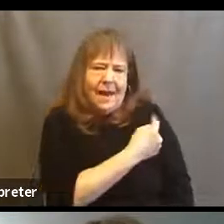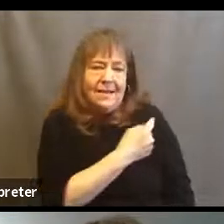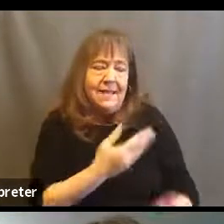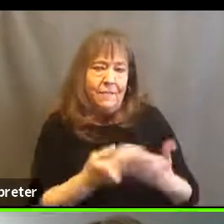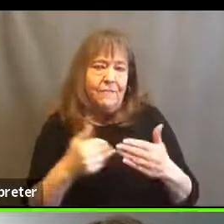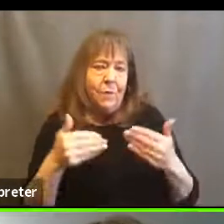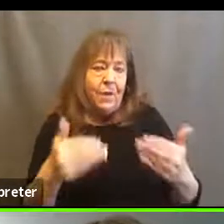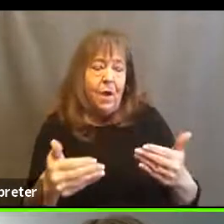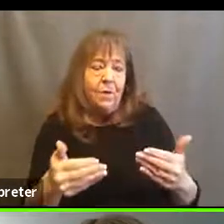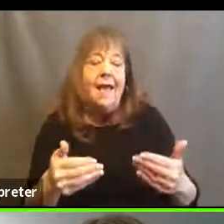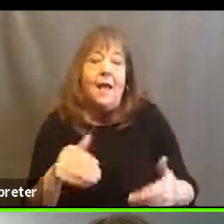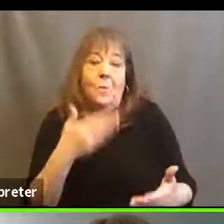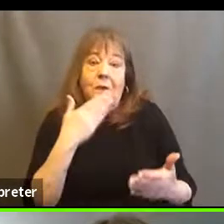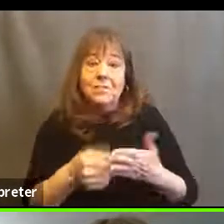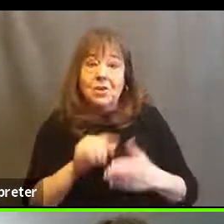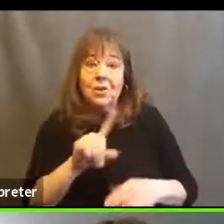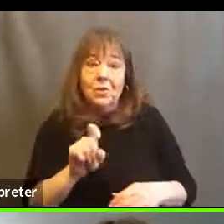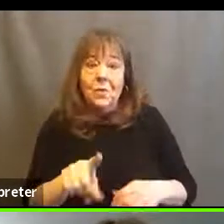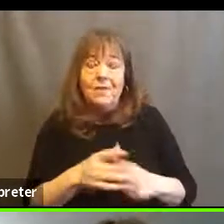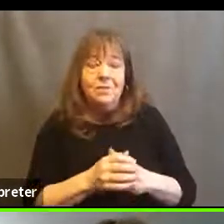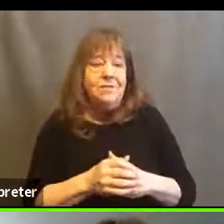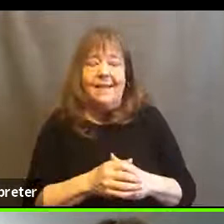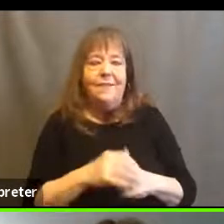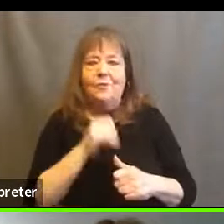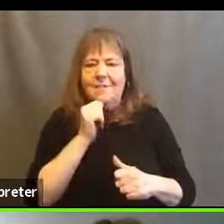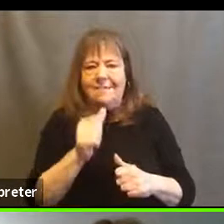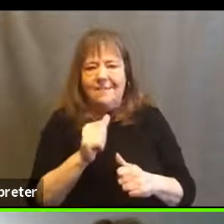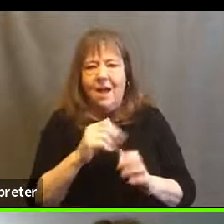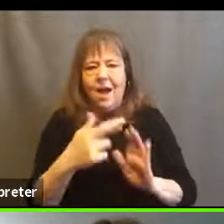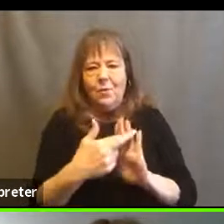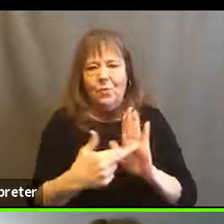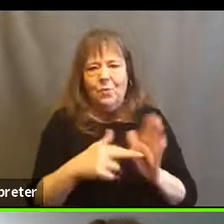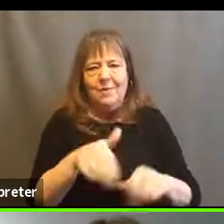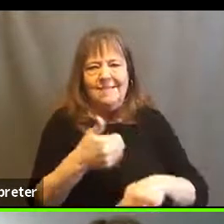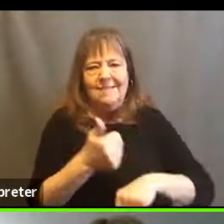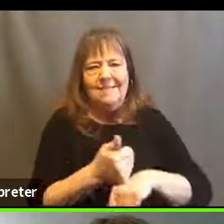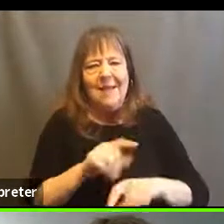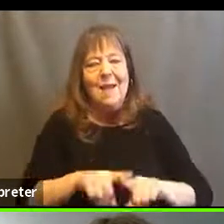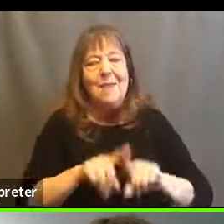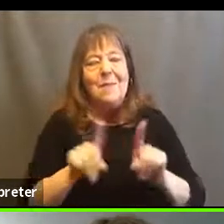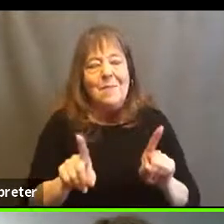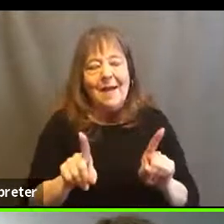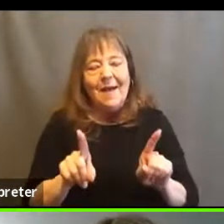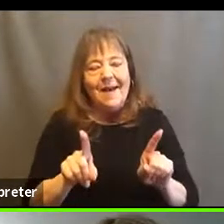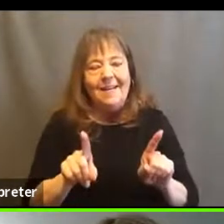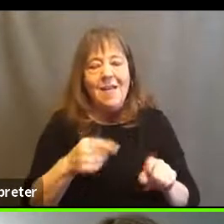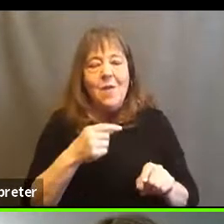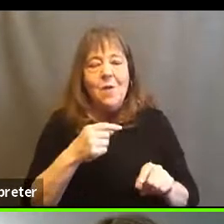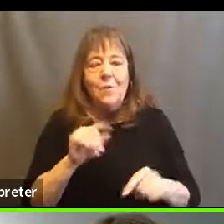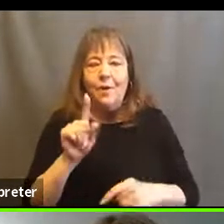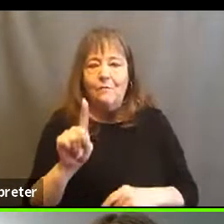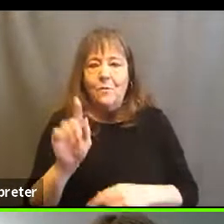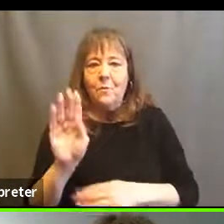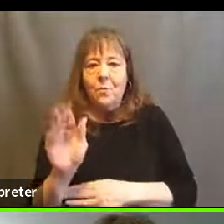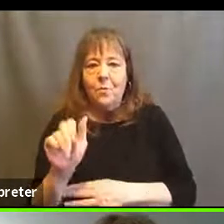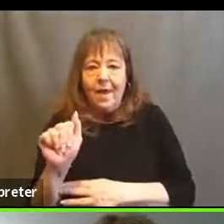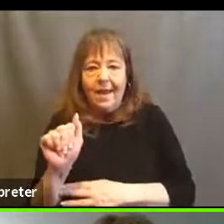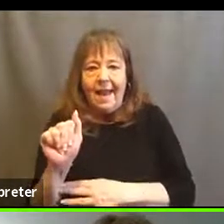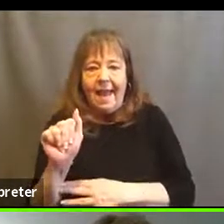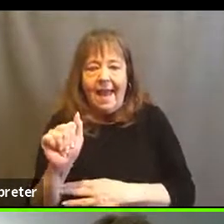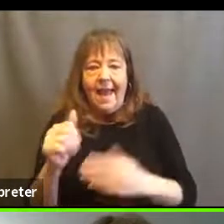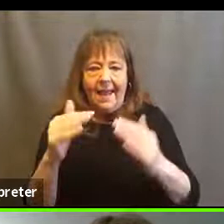on? That's a good question. There's not, and when we move to, from 1A to 1B, it's kind of